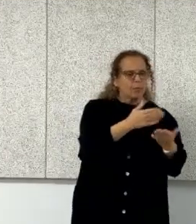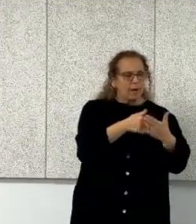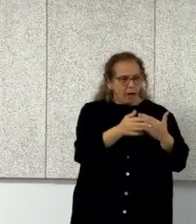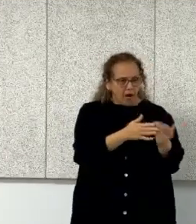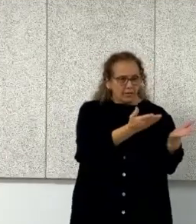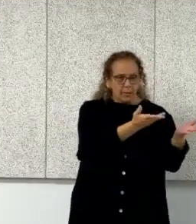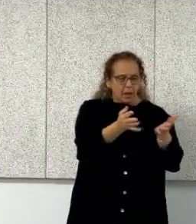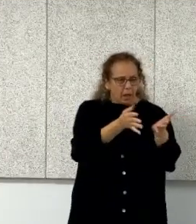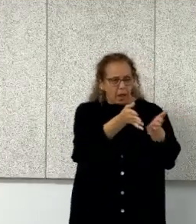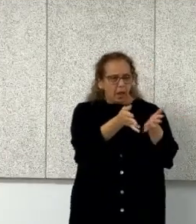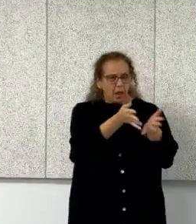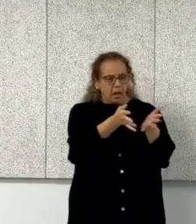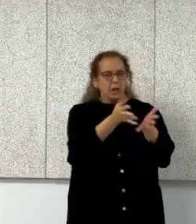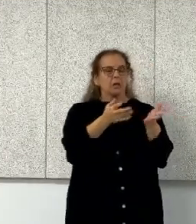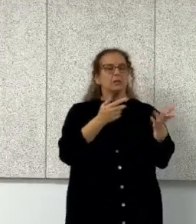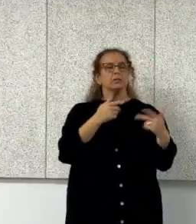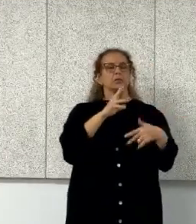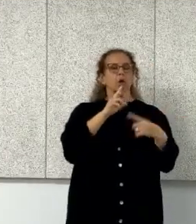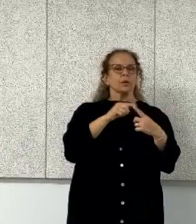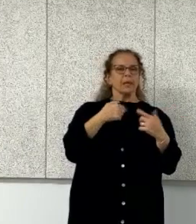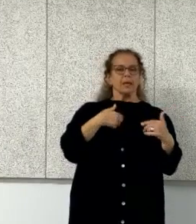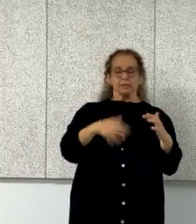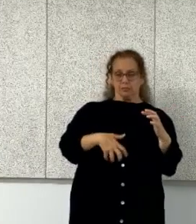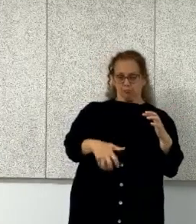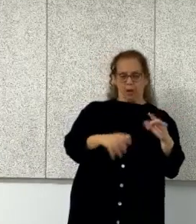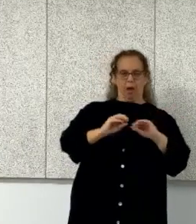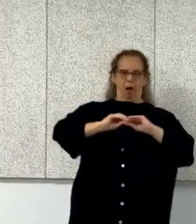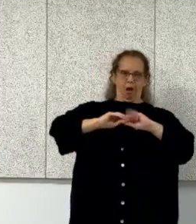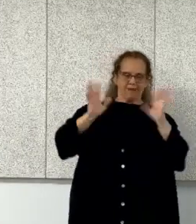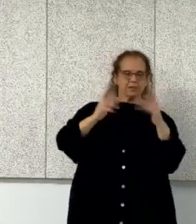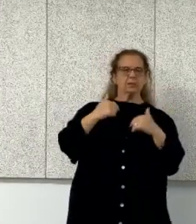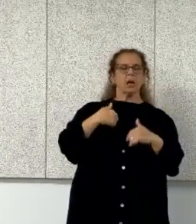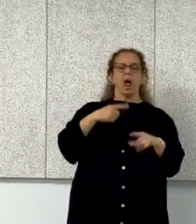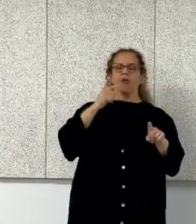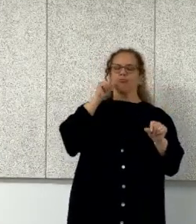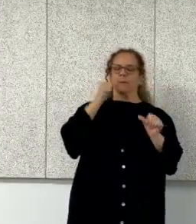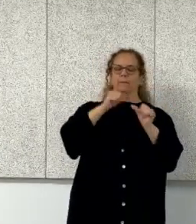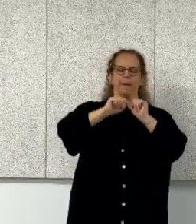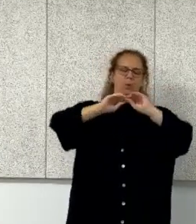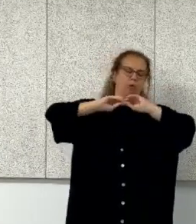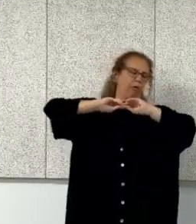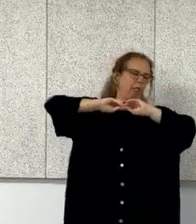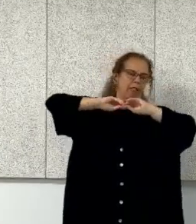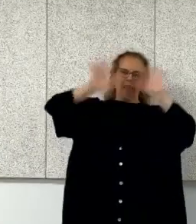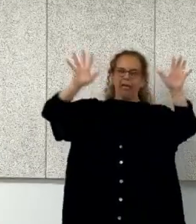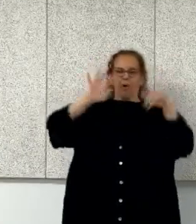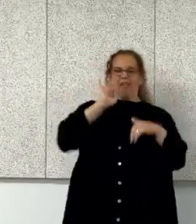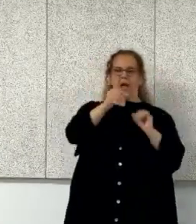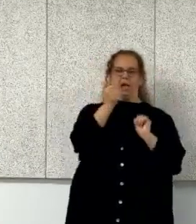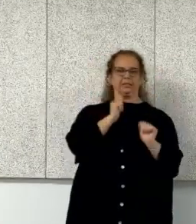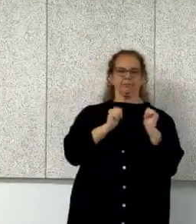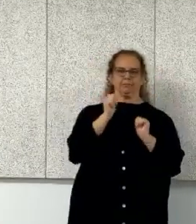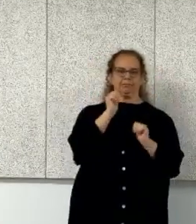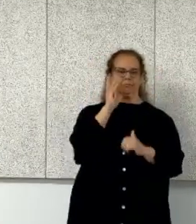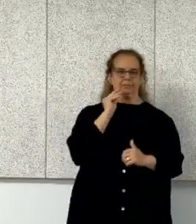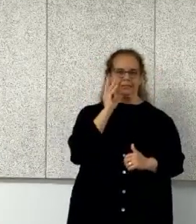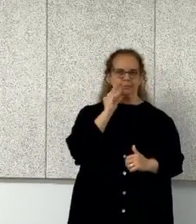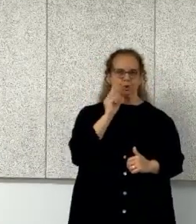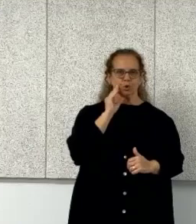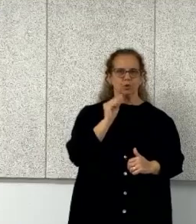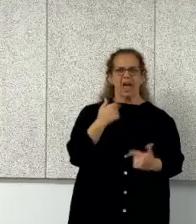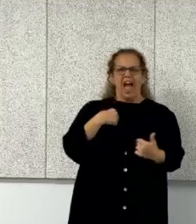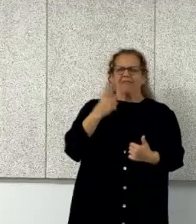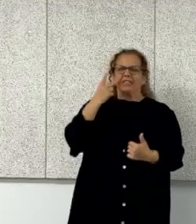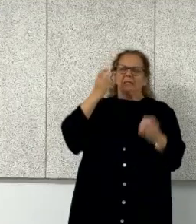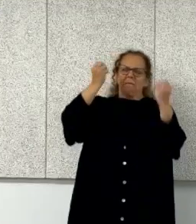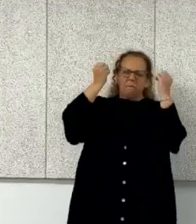Because I had to go to the bathroom every like 5 seconds. I was 7.5 months pregnant. And I vividly remember that theatrical experience, even though I've seen hundreds of